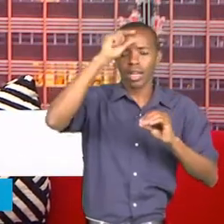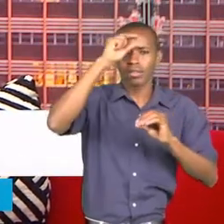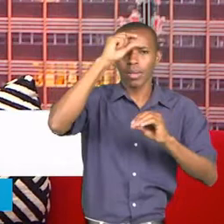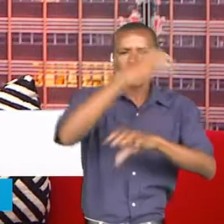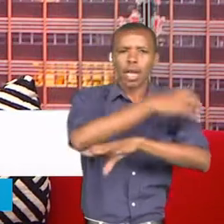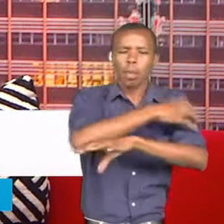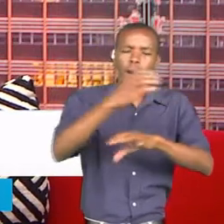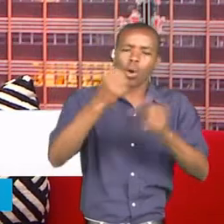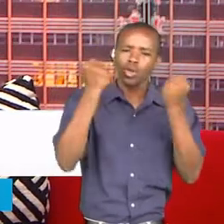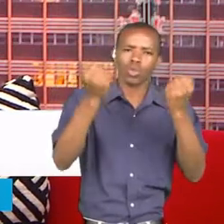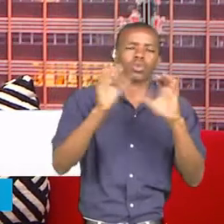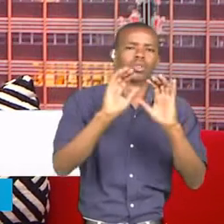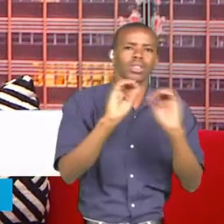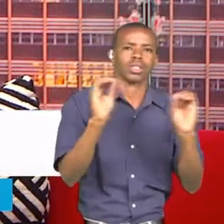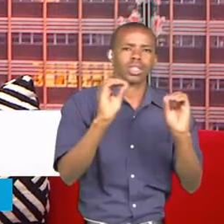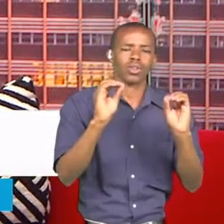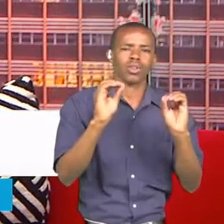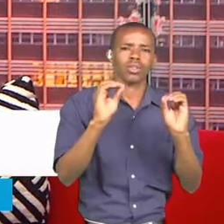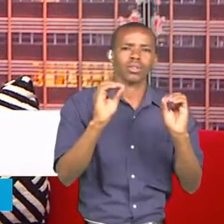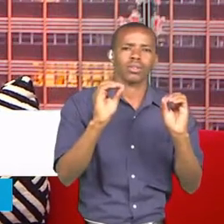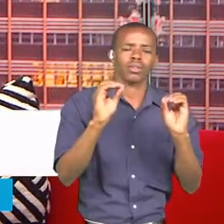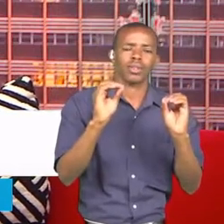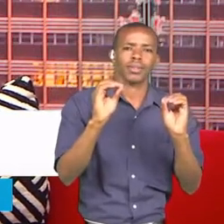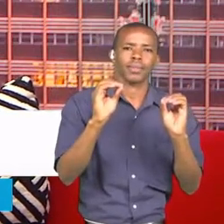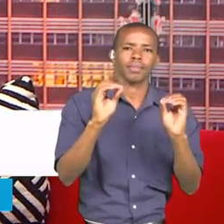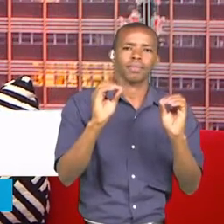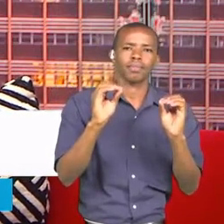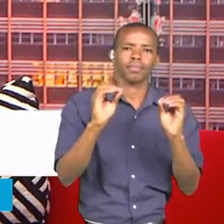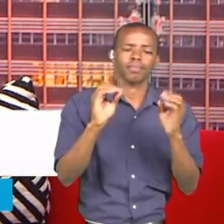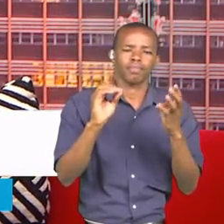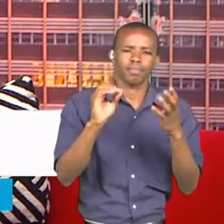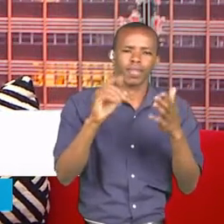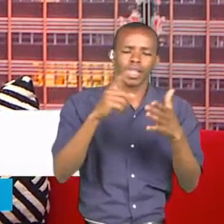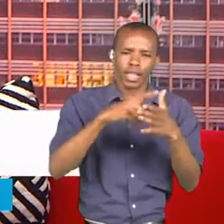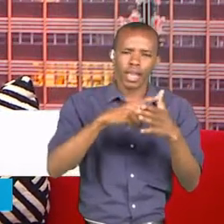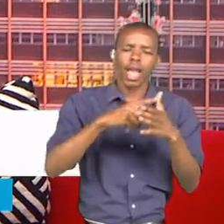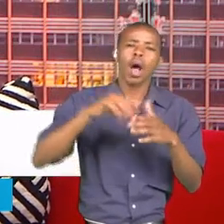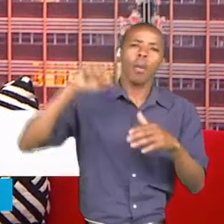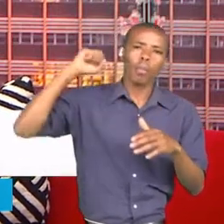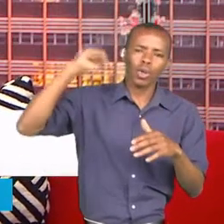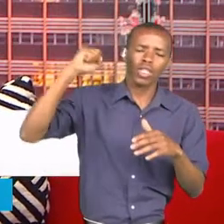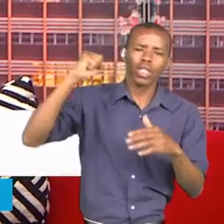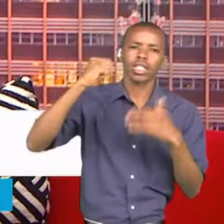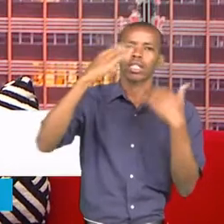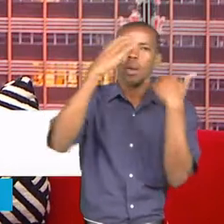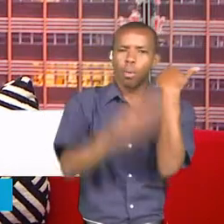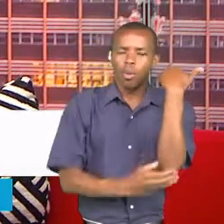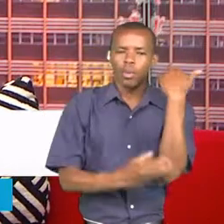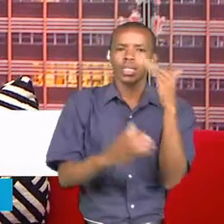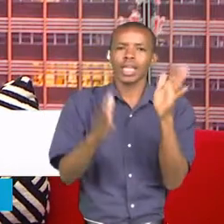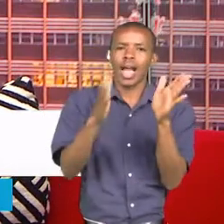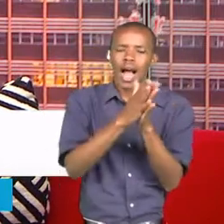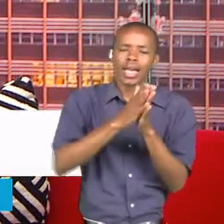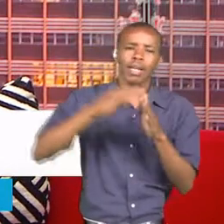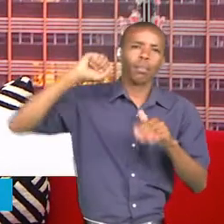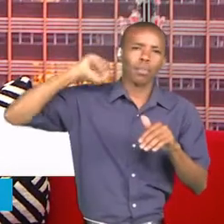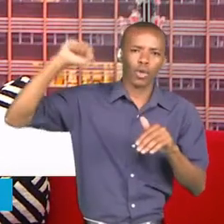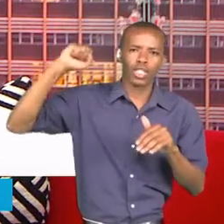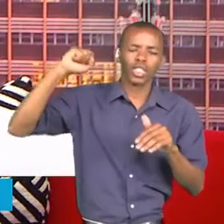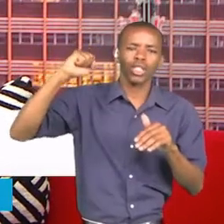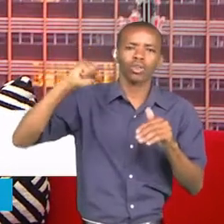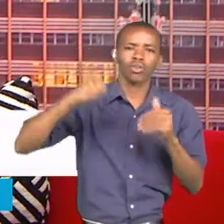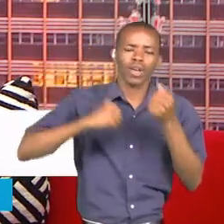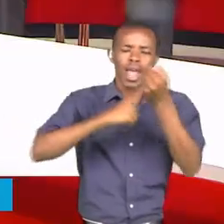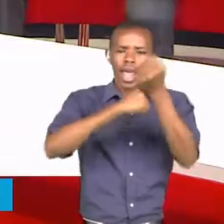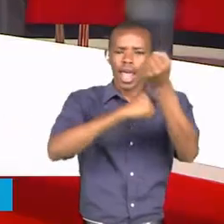felt as strongly in these regions. And then you've got the politics of poverty poverty and the politics of donor